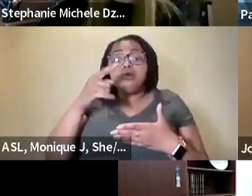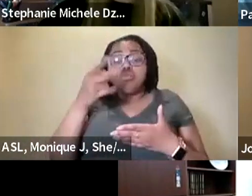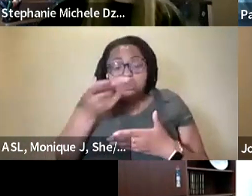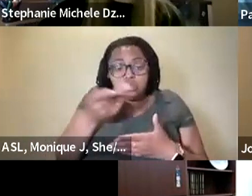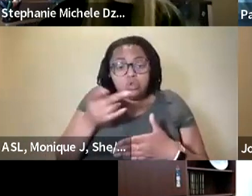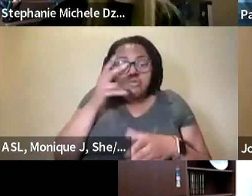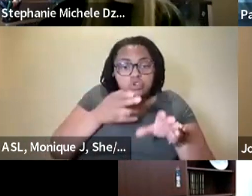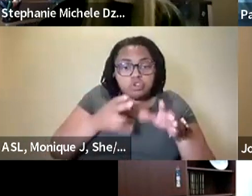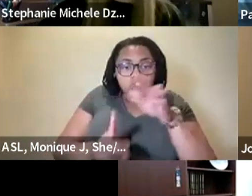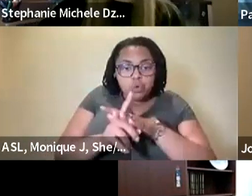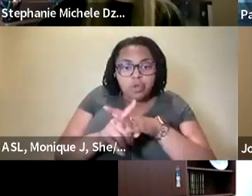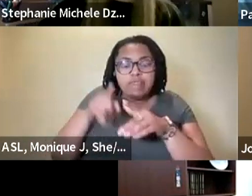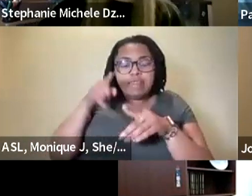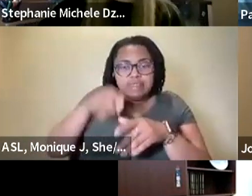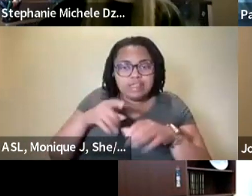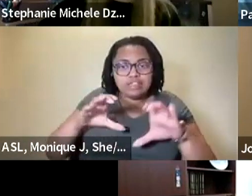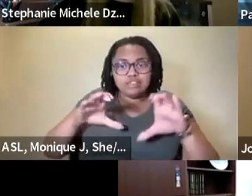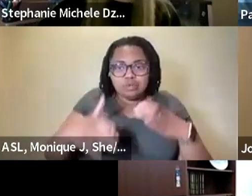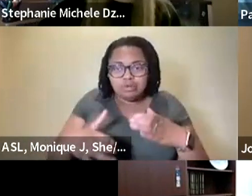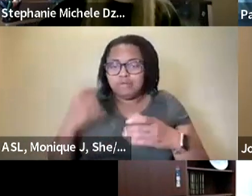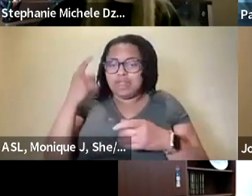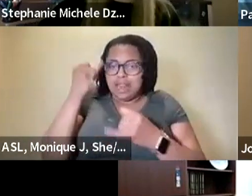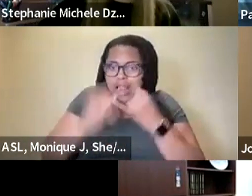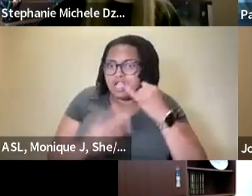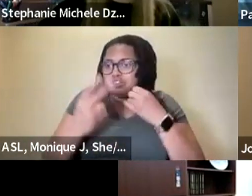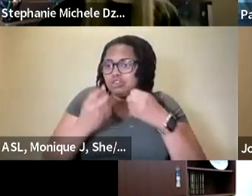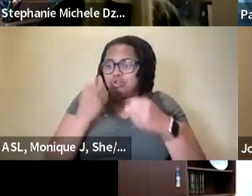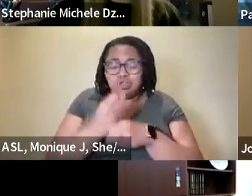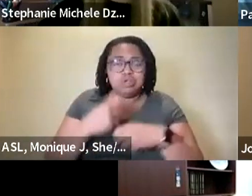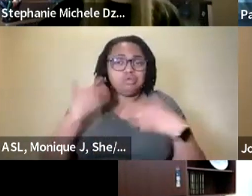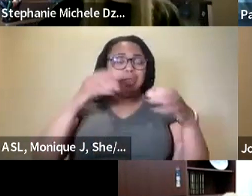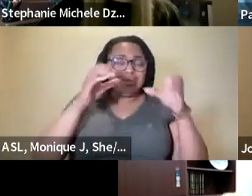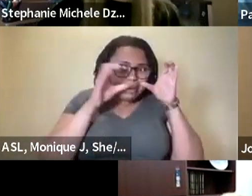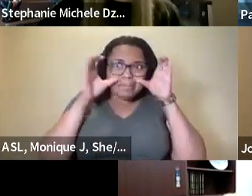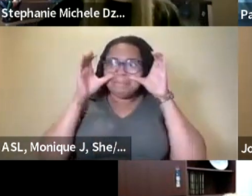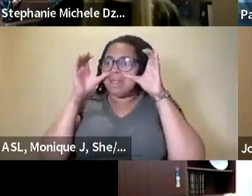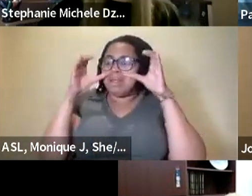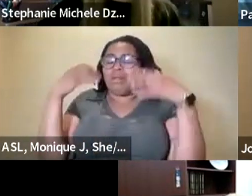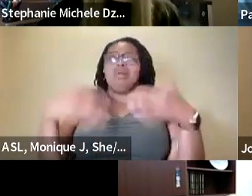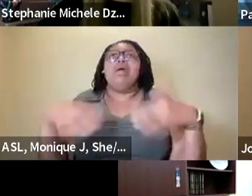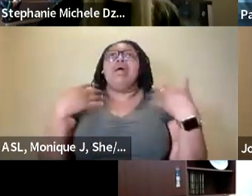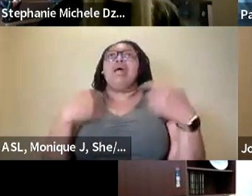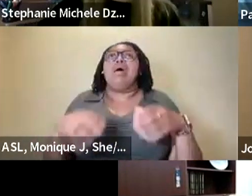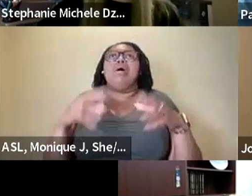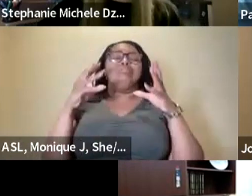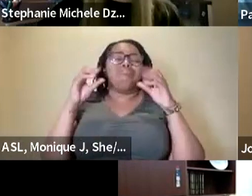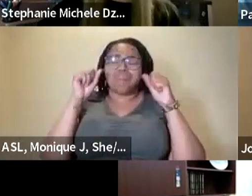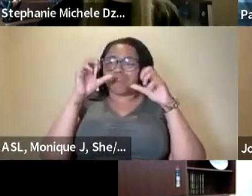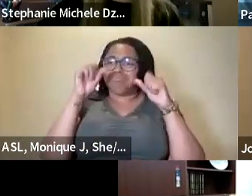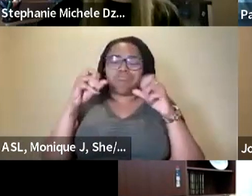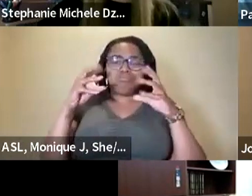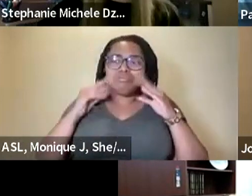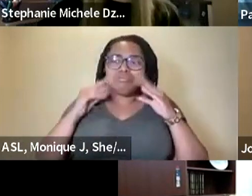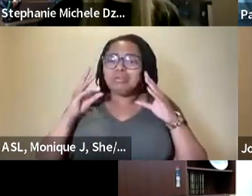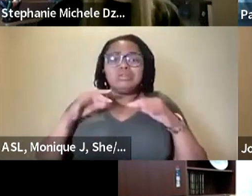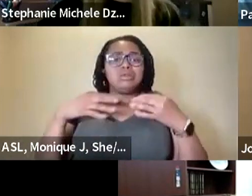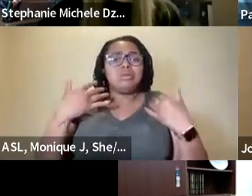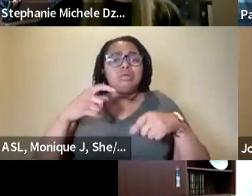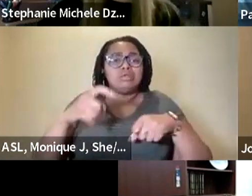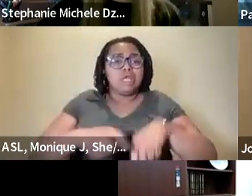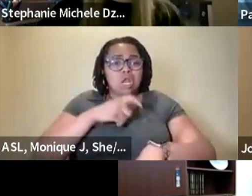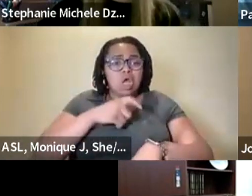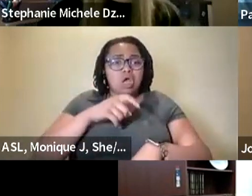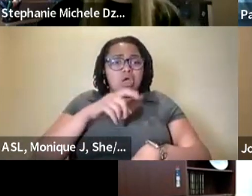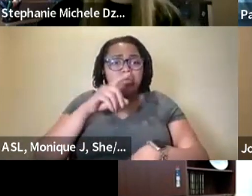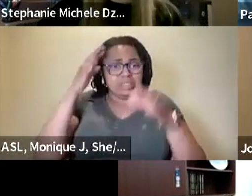an eye-opening experience. It has been an amazing experience. And this was a long decision for me on